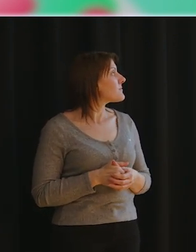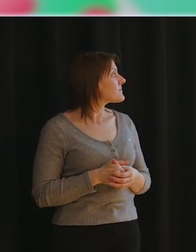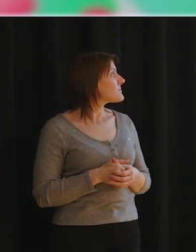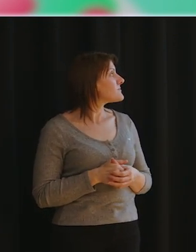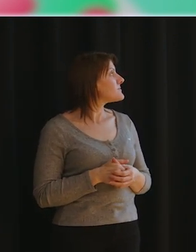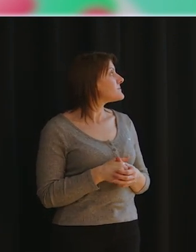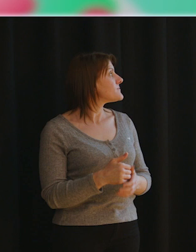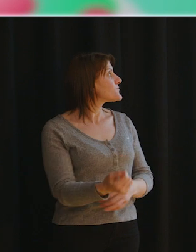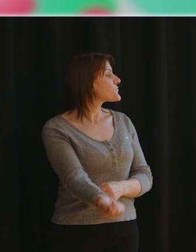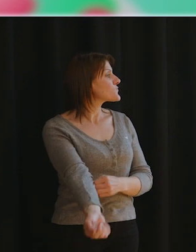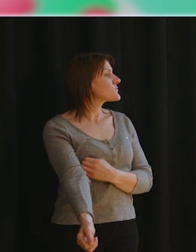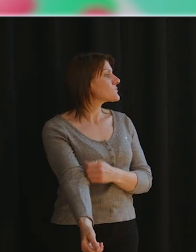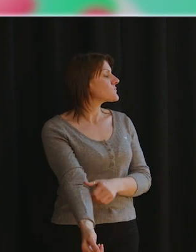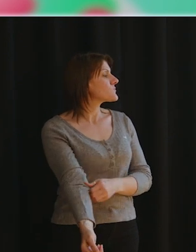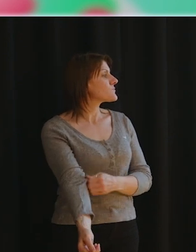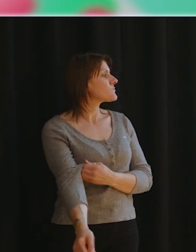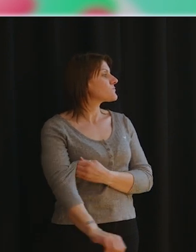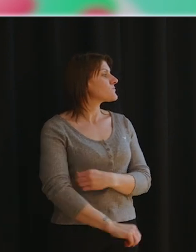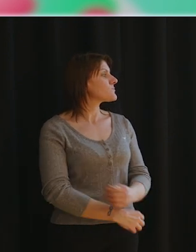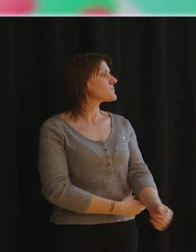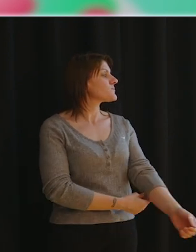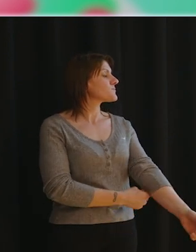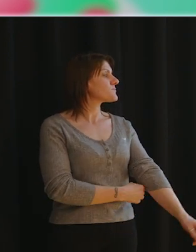freely available to him,